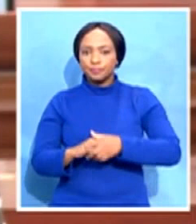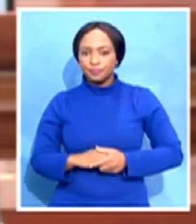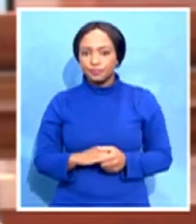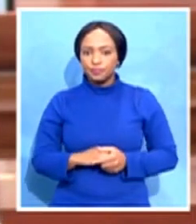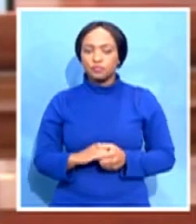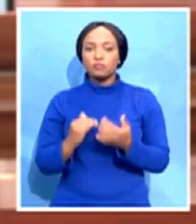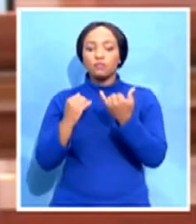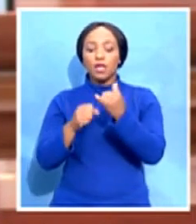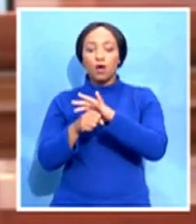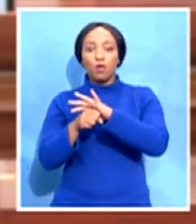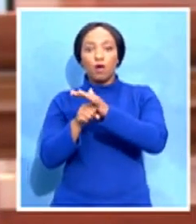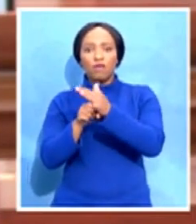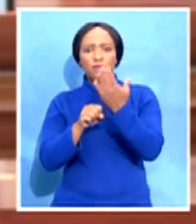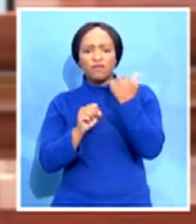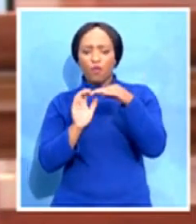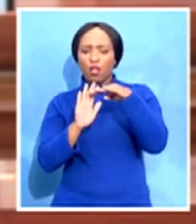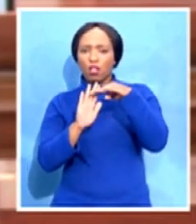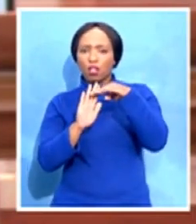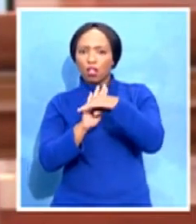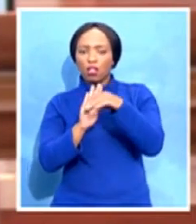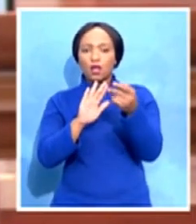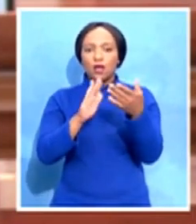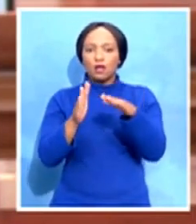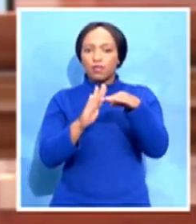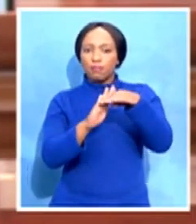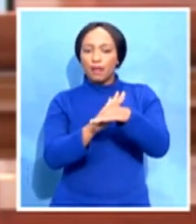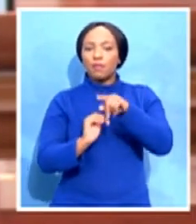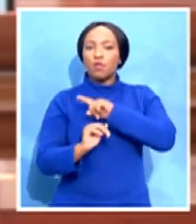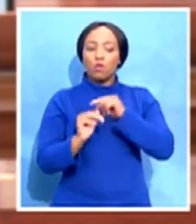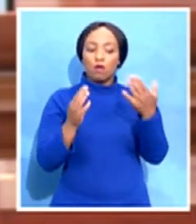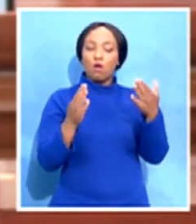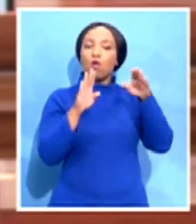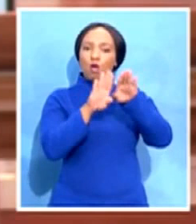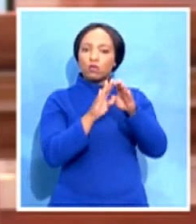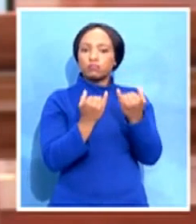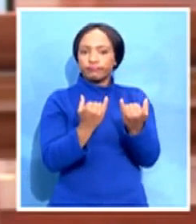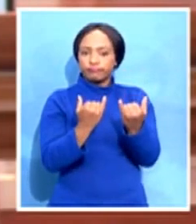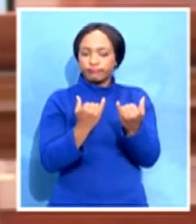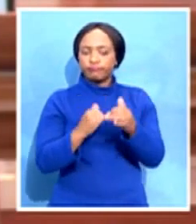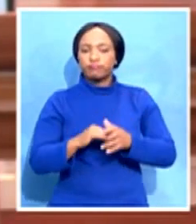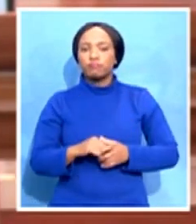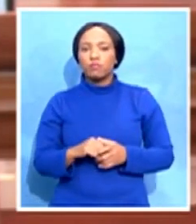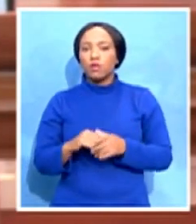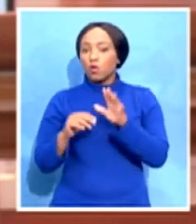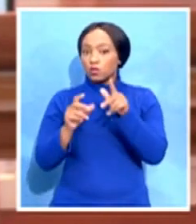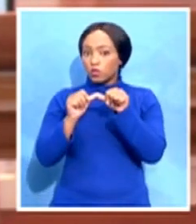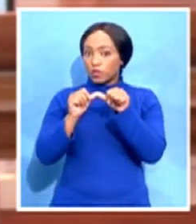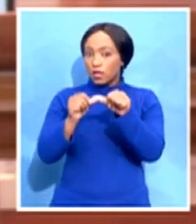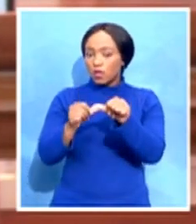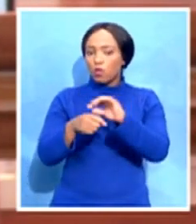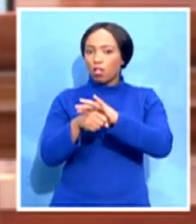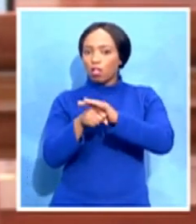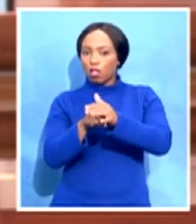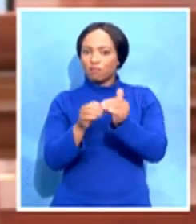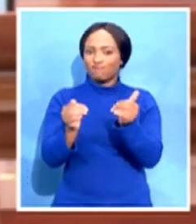a result of the lockdown measures currently in place to contain the outbreak, it is imperative that the country accelerates